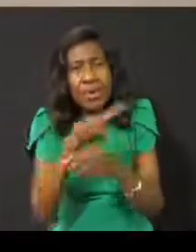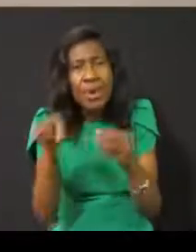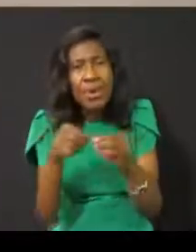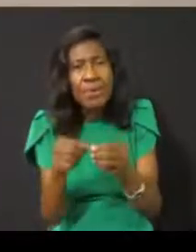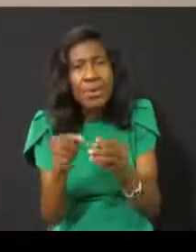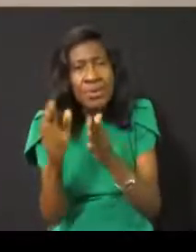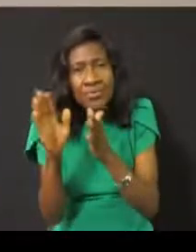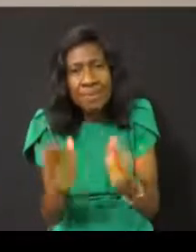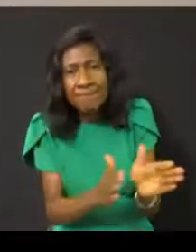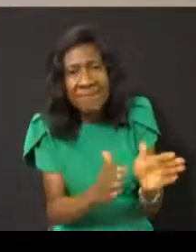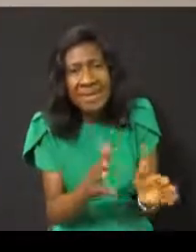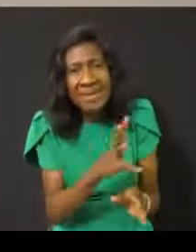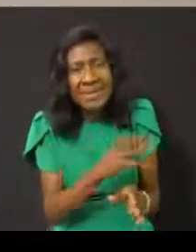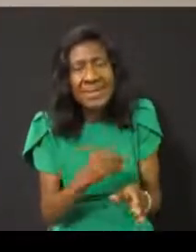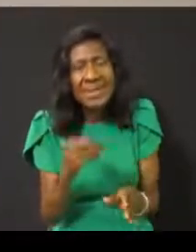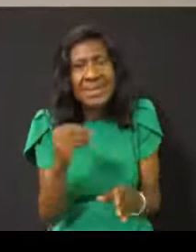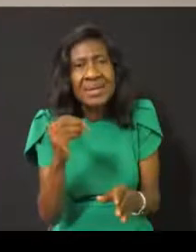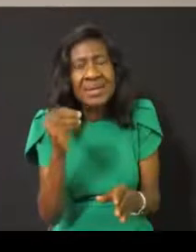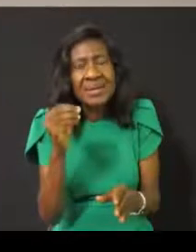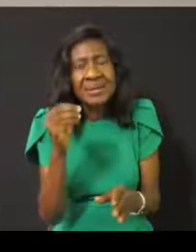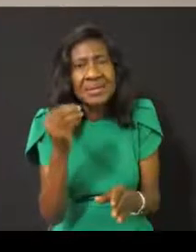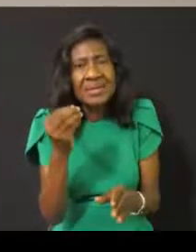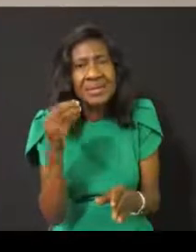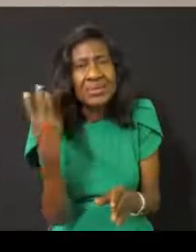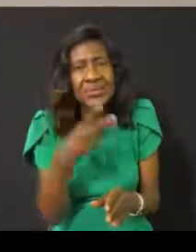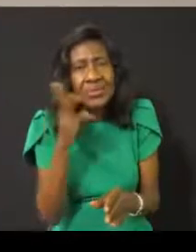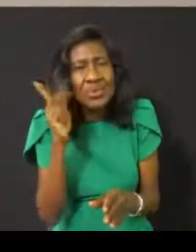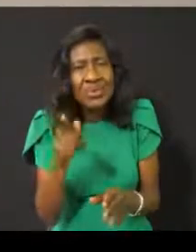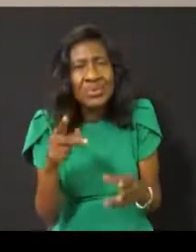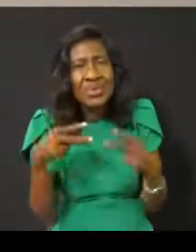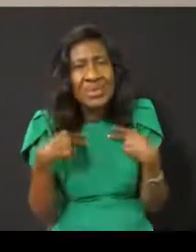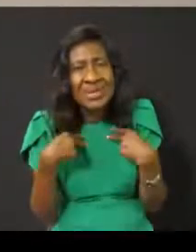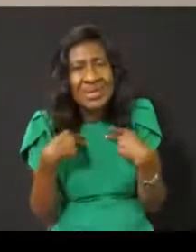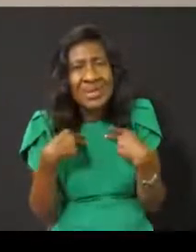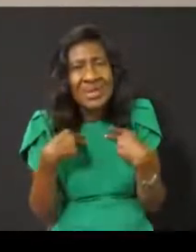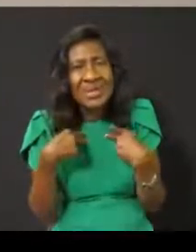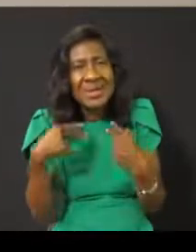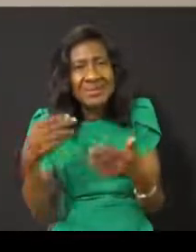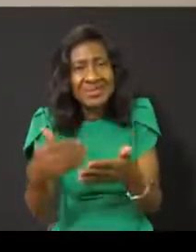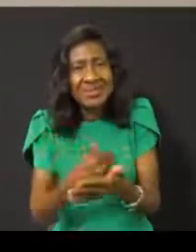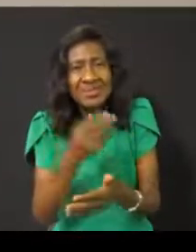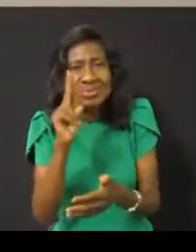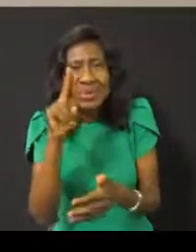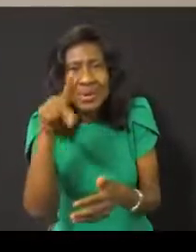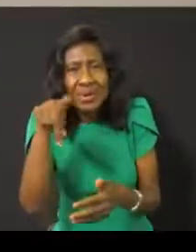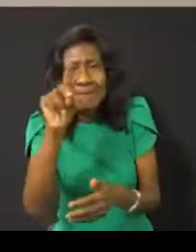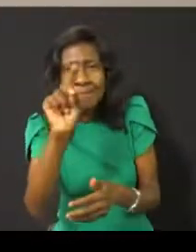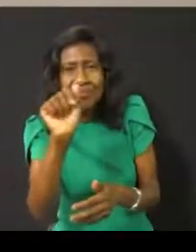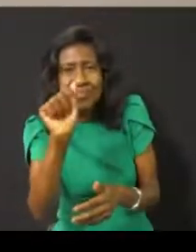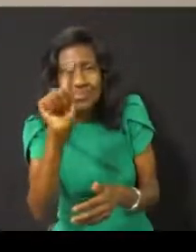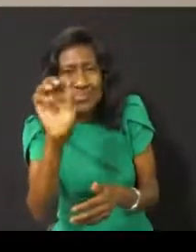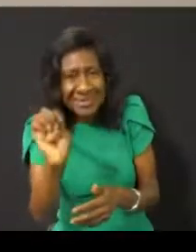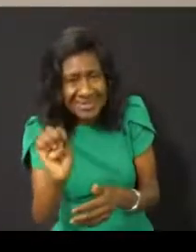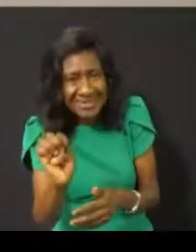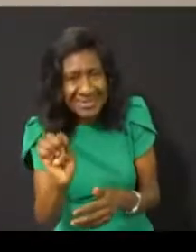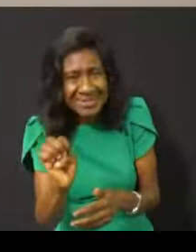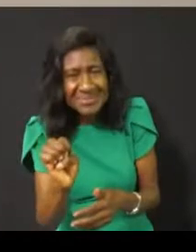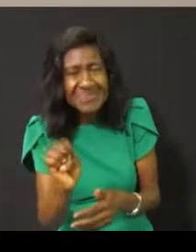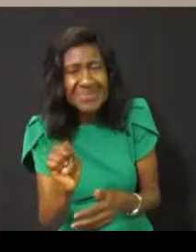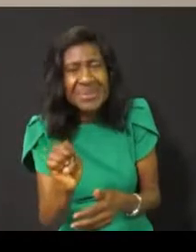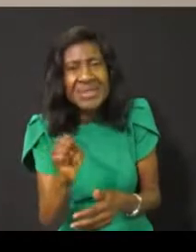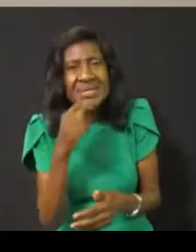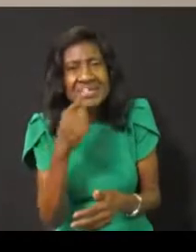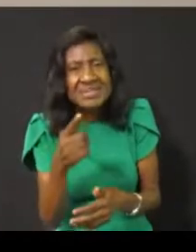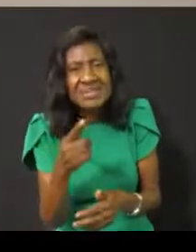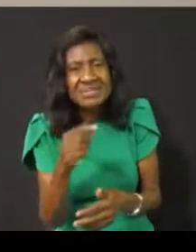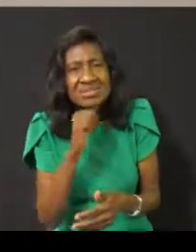information. For us to have a press conference to go into great detail about the plan Today would have been 4 or 5 hours. We're trying to go the